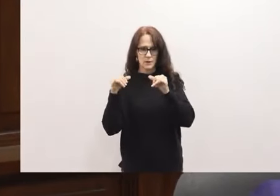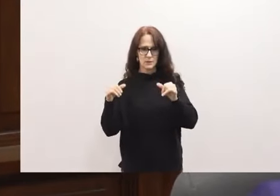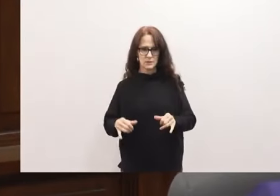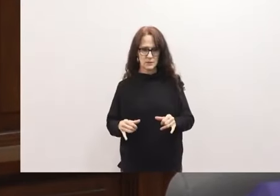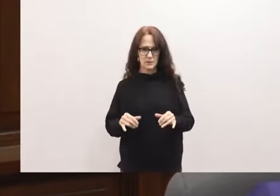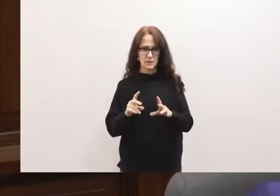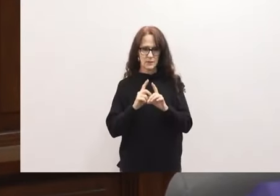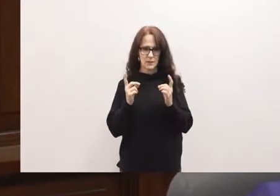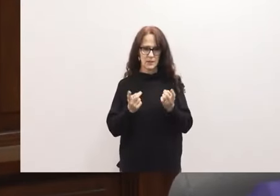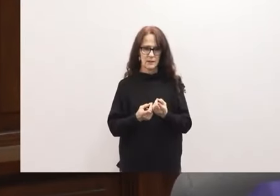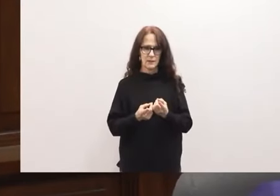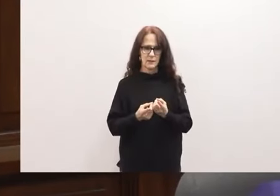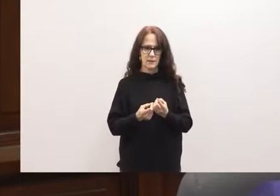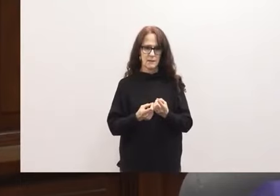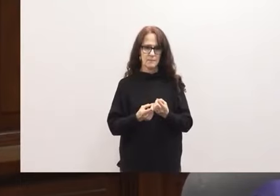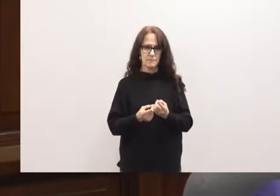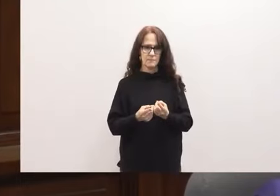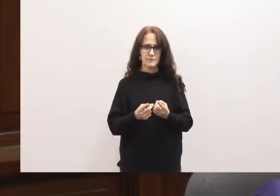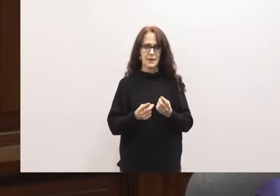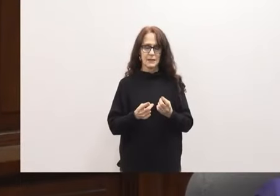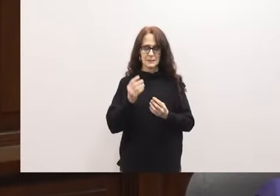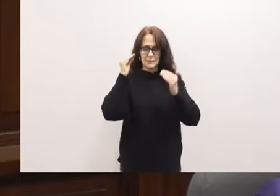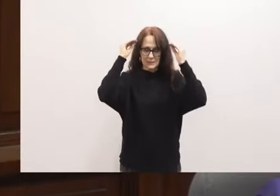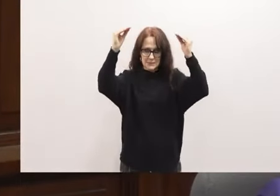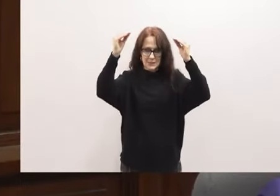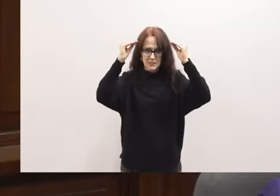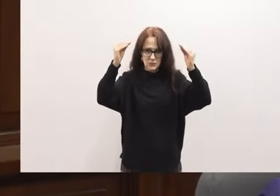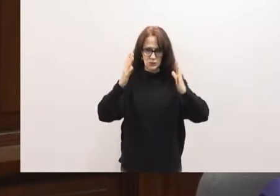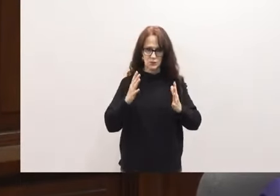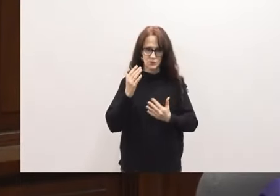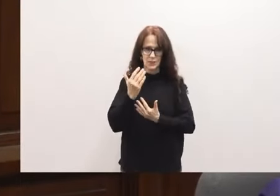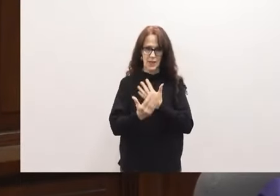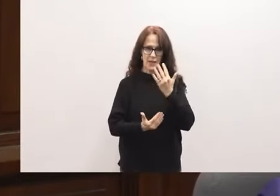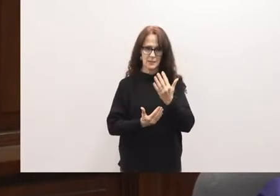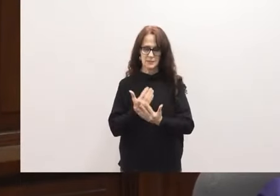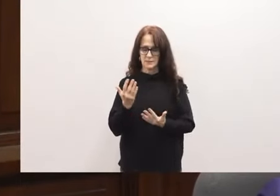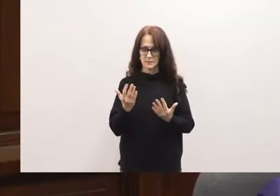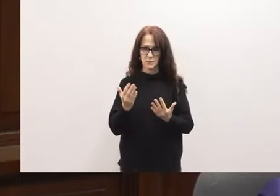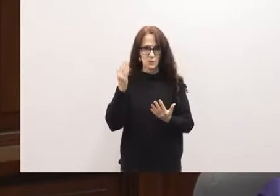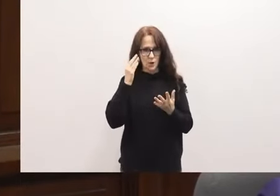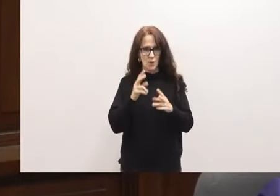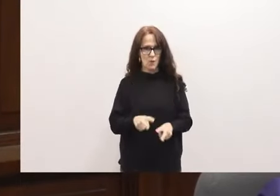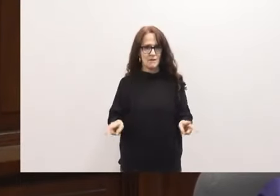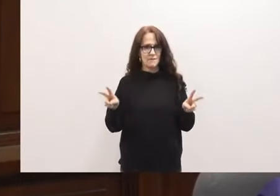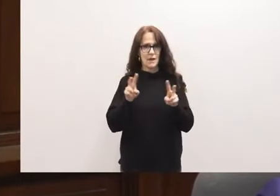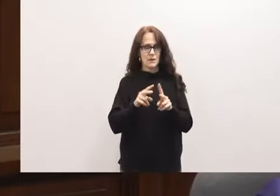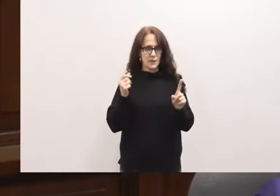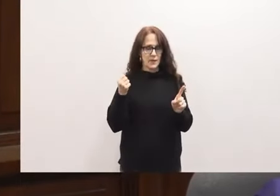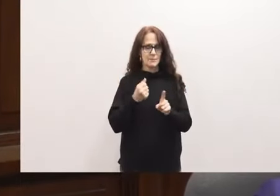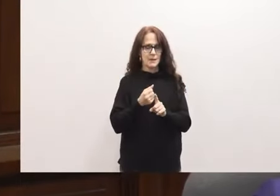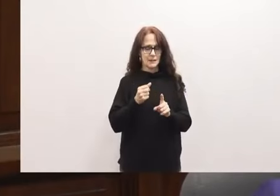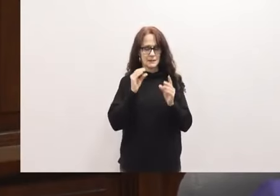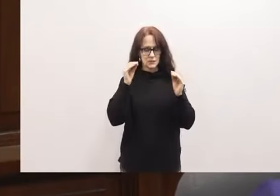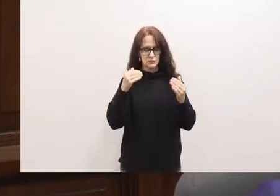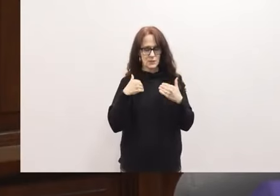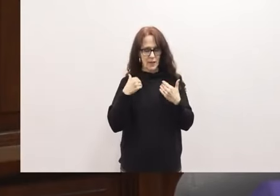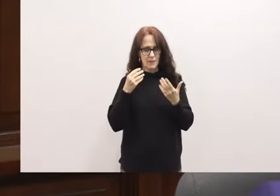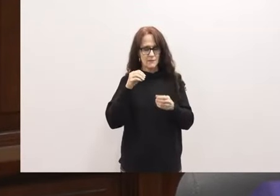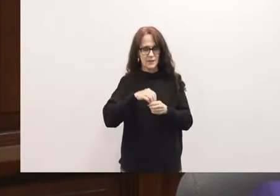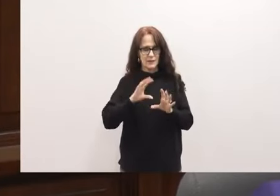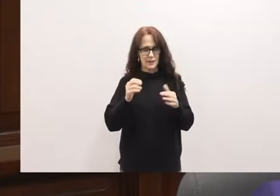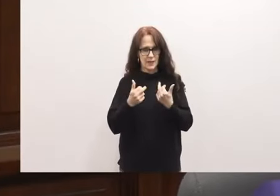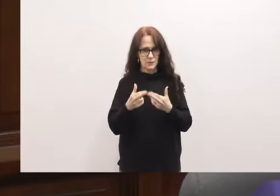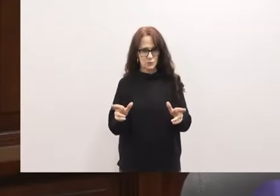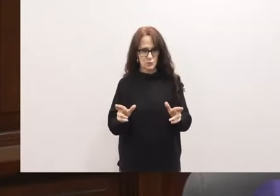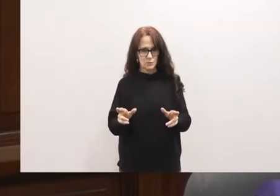this district, and then it's in the teacher's hands. All right, if we all know and value the impact that teachers have in the classroom. So